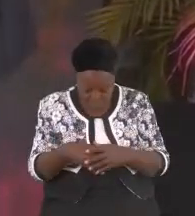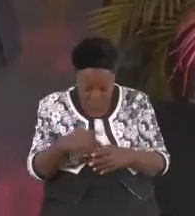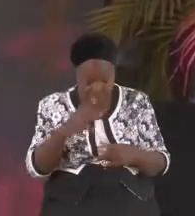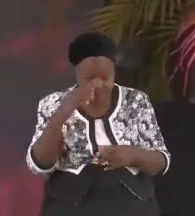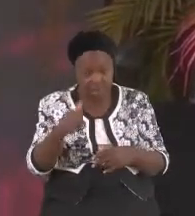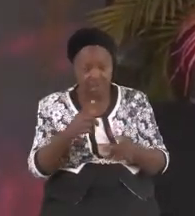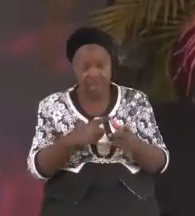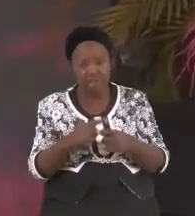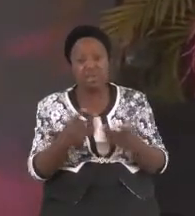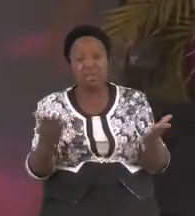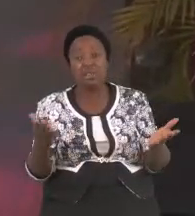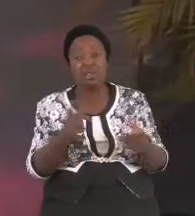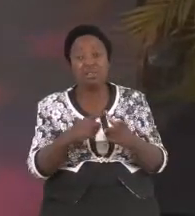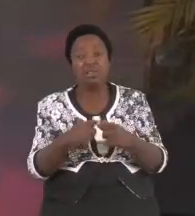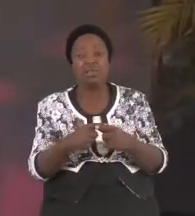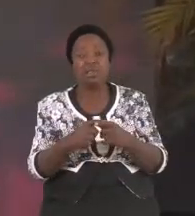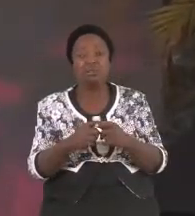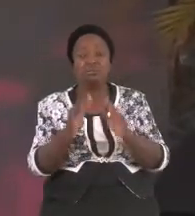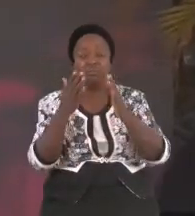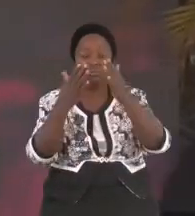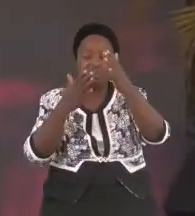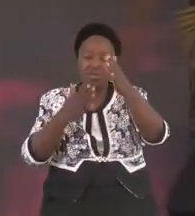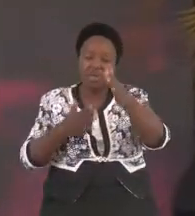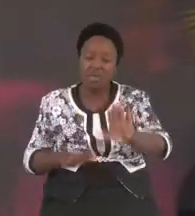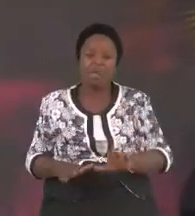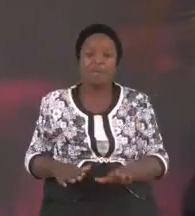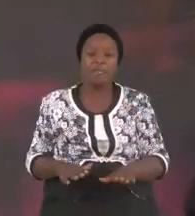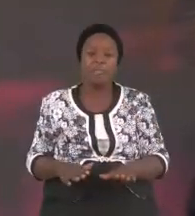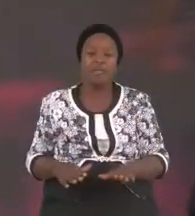chapter 20, verse 21,